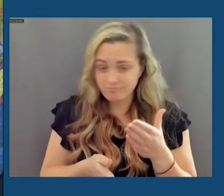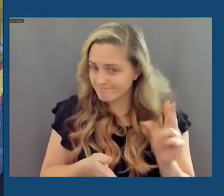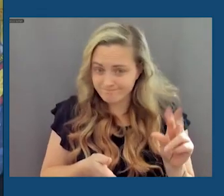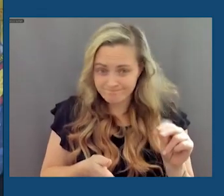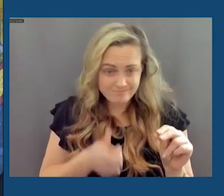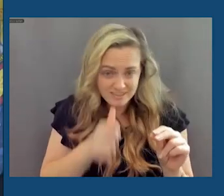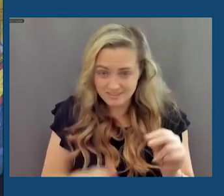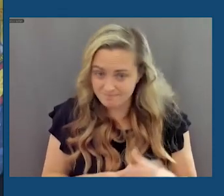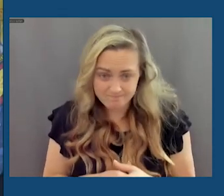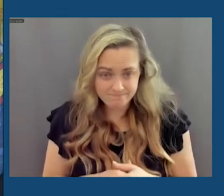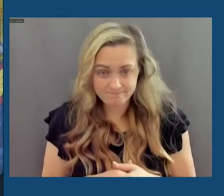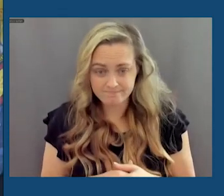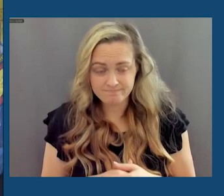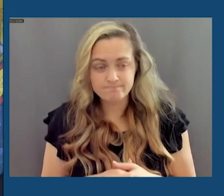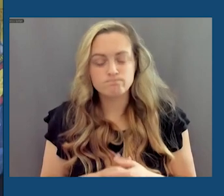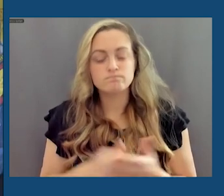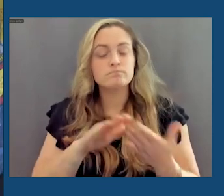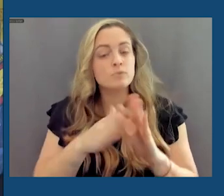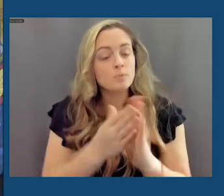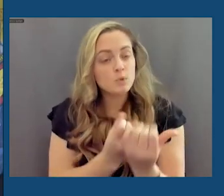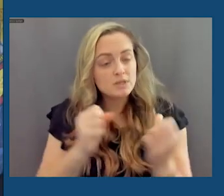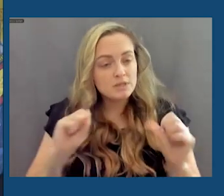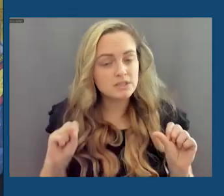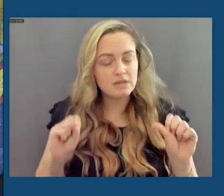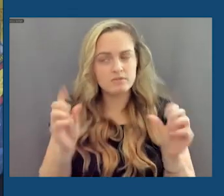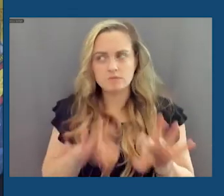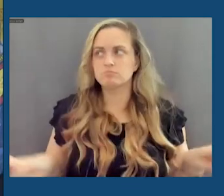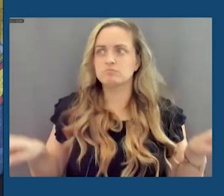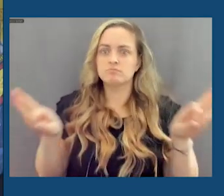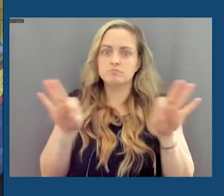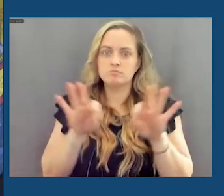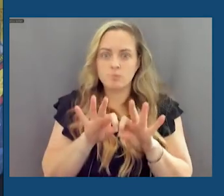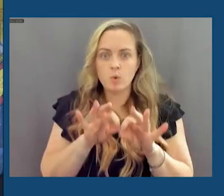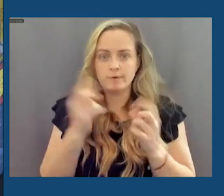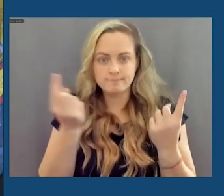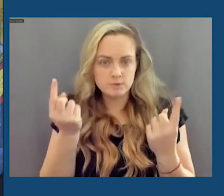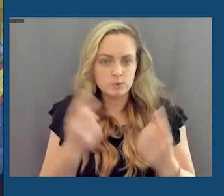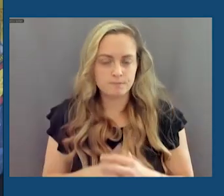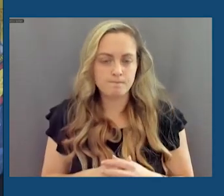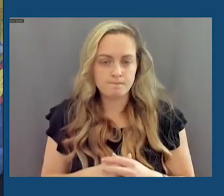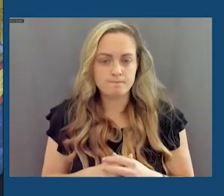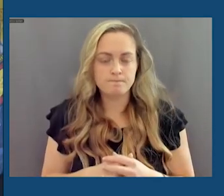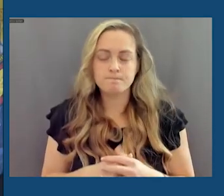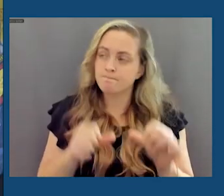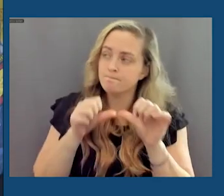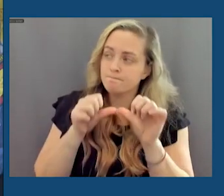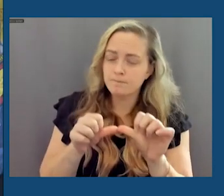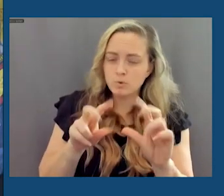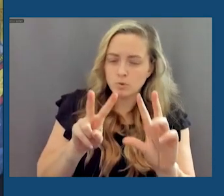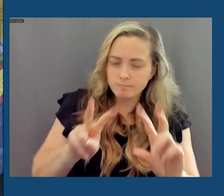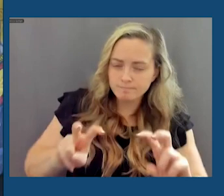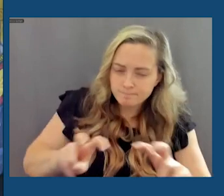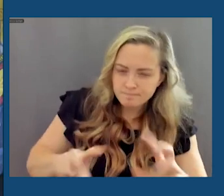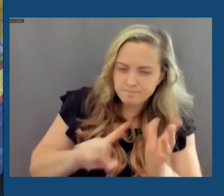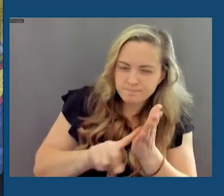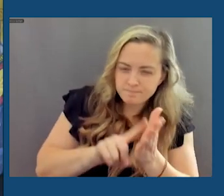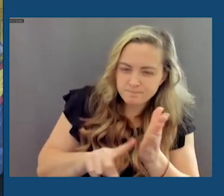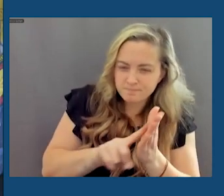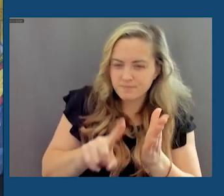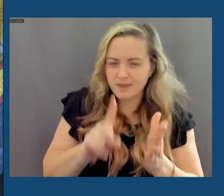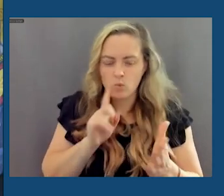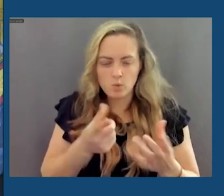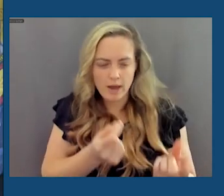store. Community safety is also an important consideration as we continue to examine the issue and meaningful